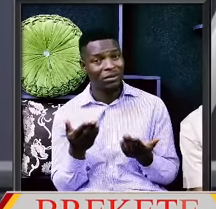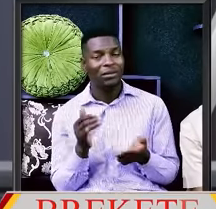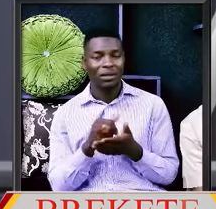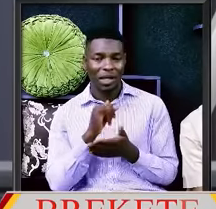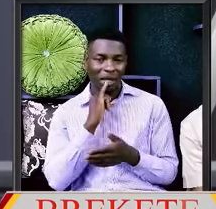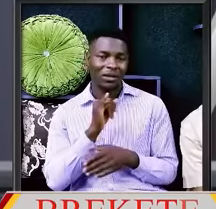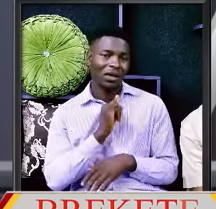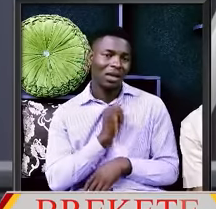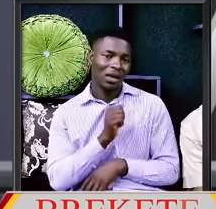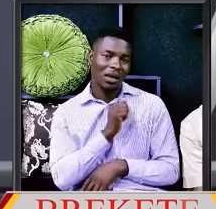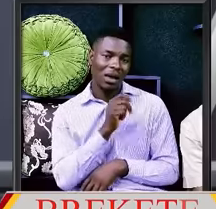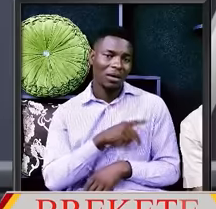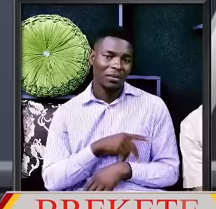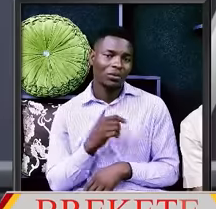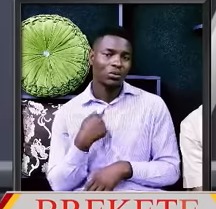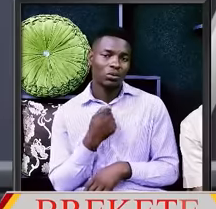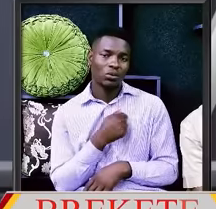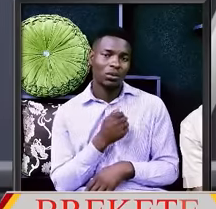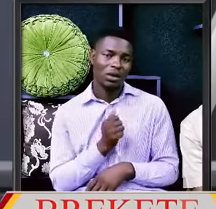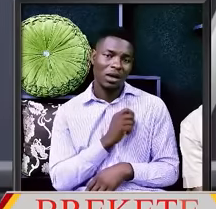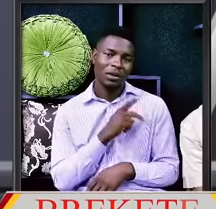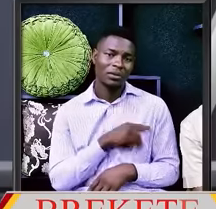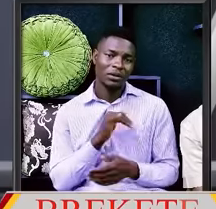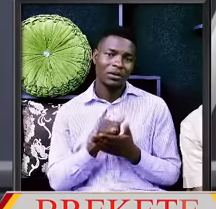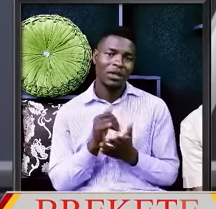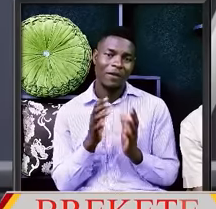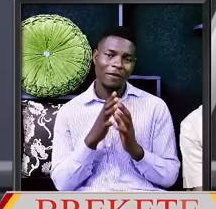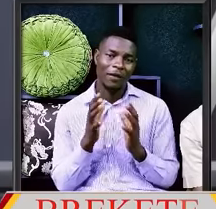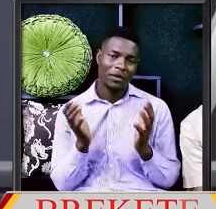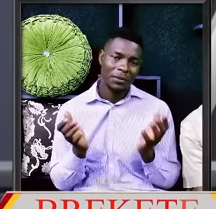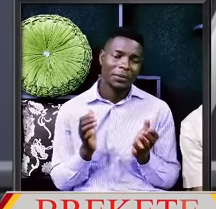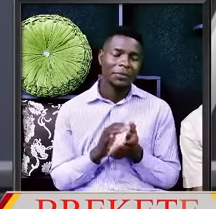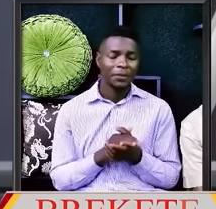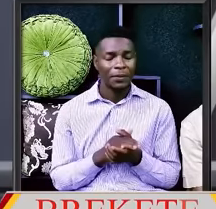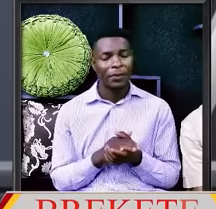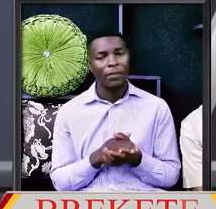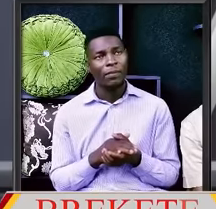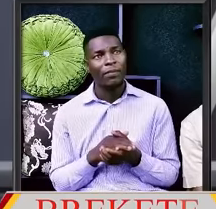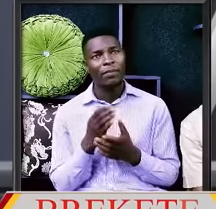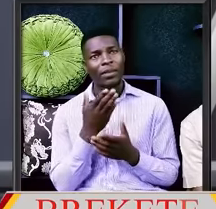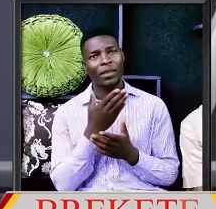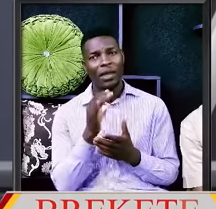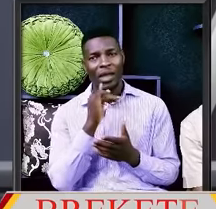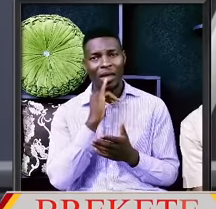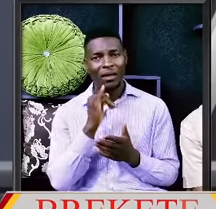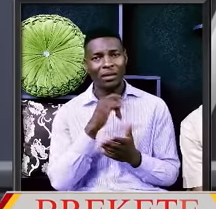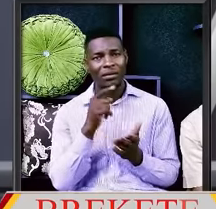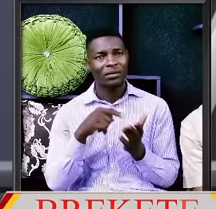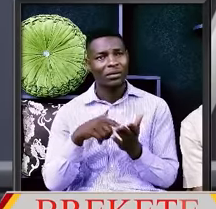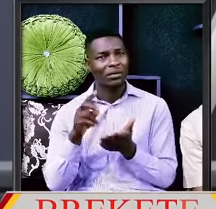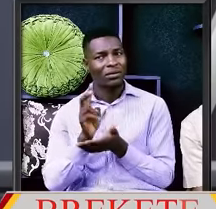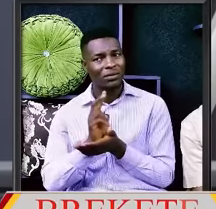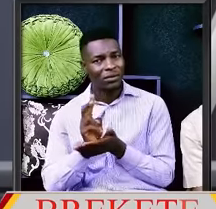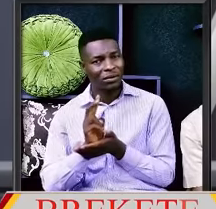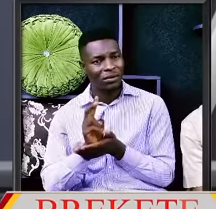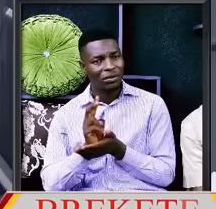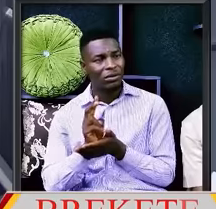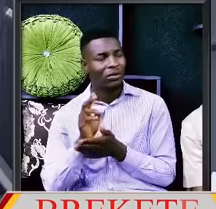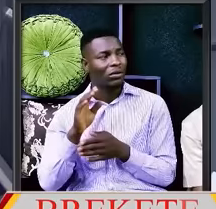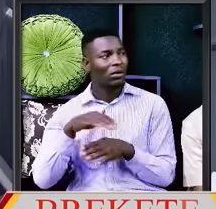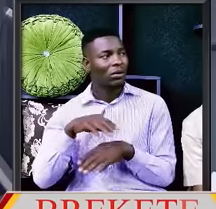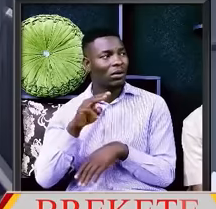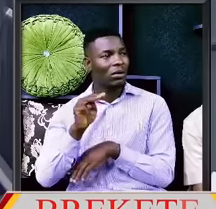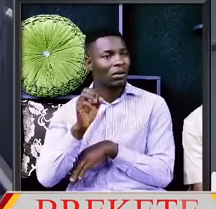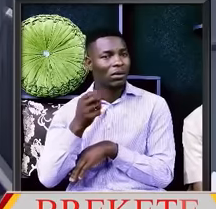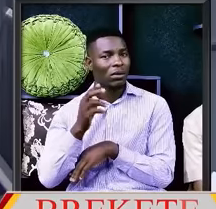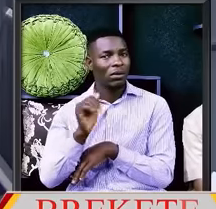that I appreciate, sir. We appreciate that very much, sir. And there is a video on Mohbad's status himself, on his page